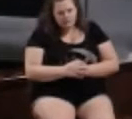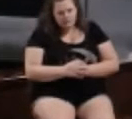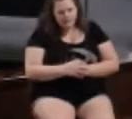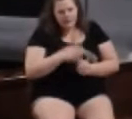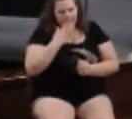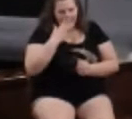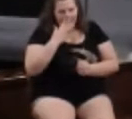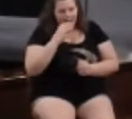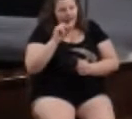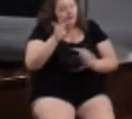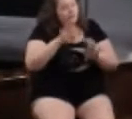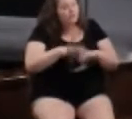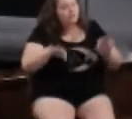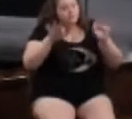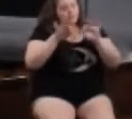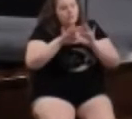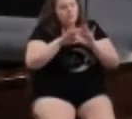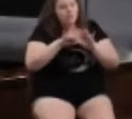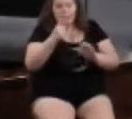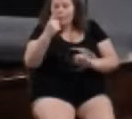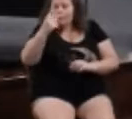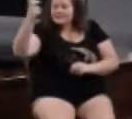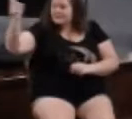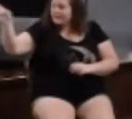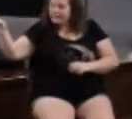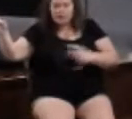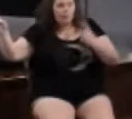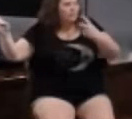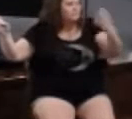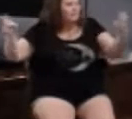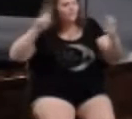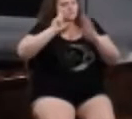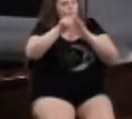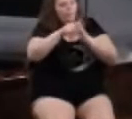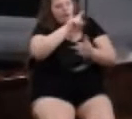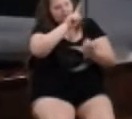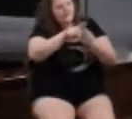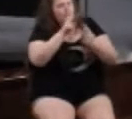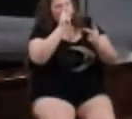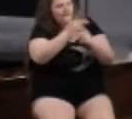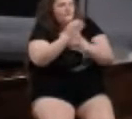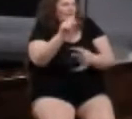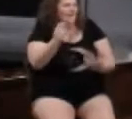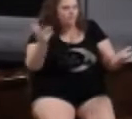If necessary, one of you sit over here for a while and one of you sit over here for a while until we can figure it out.